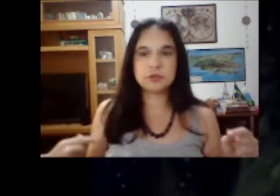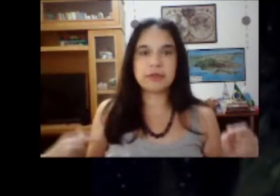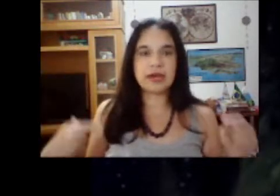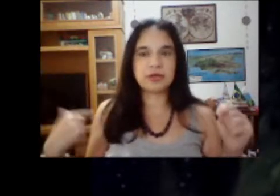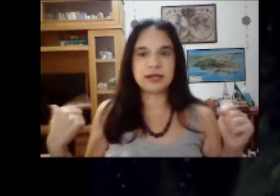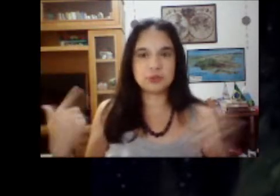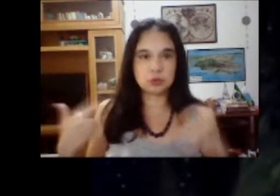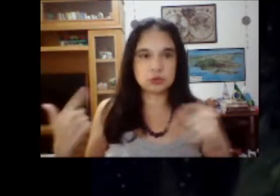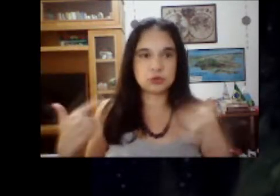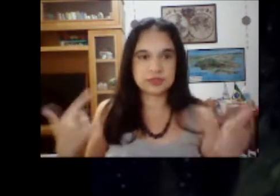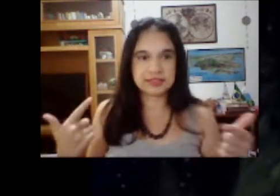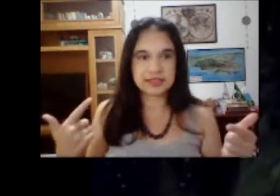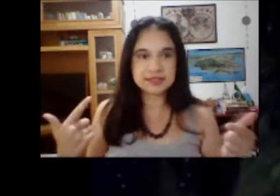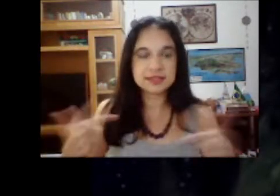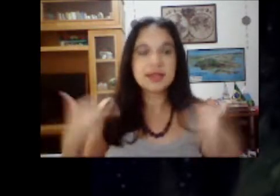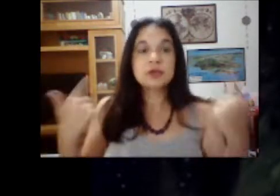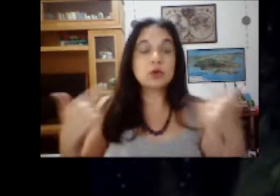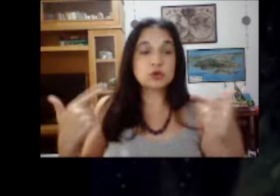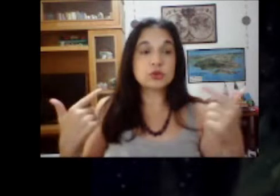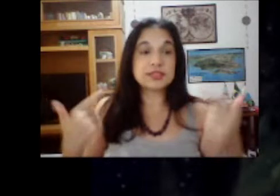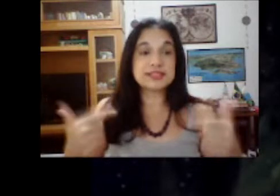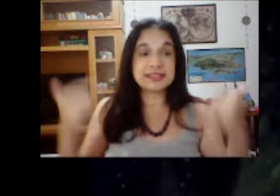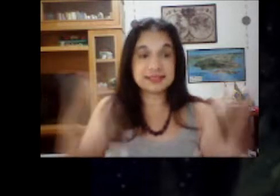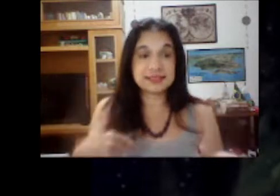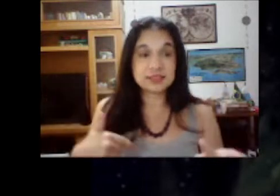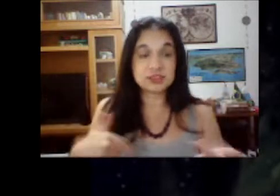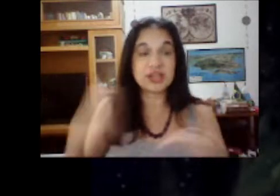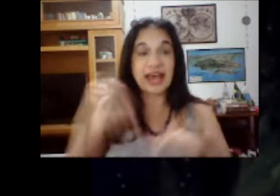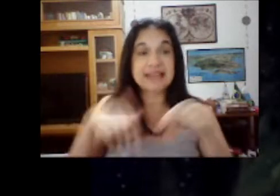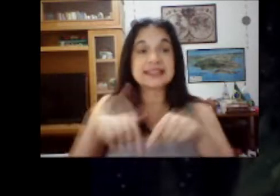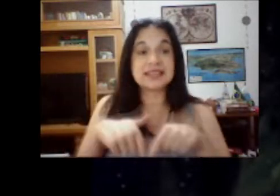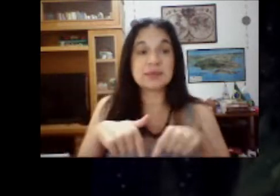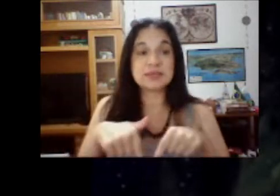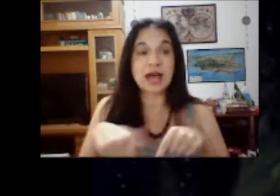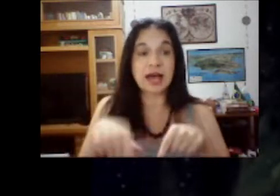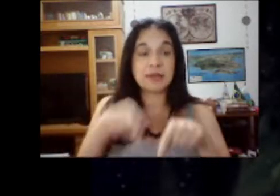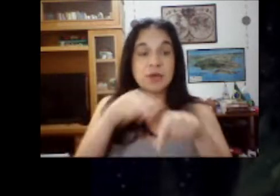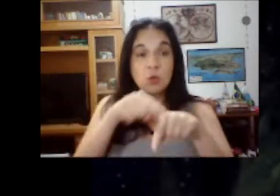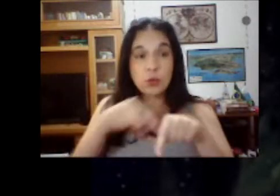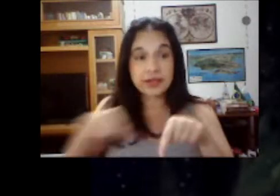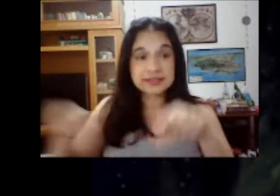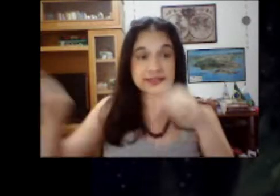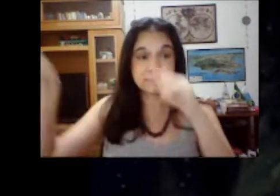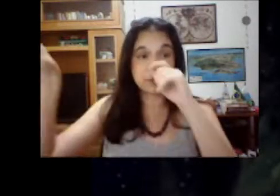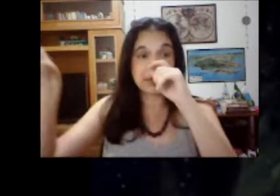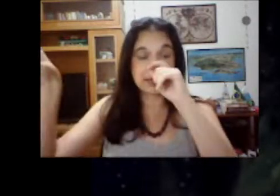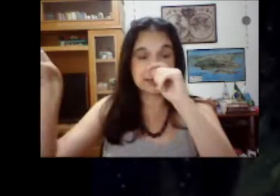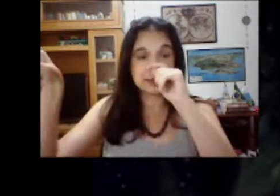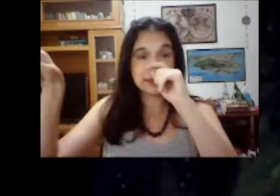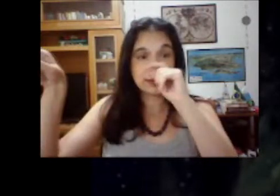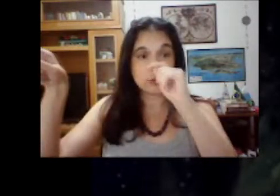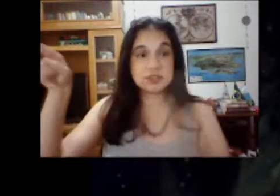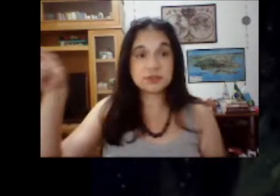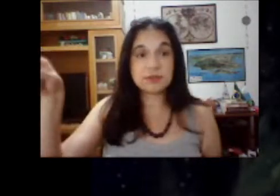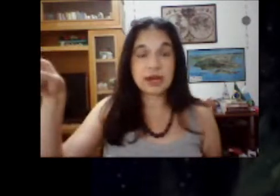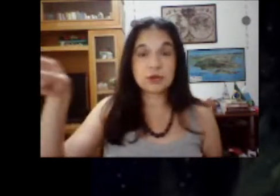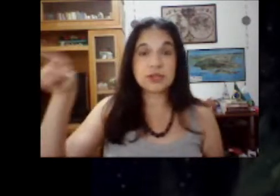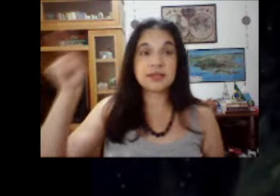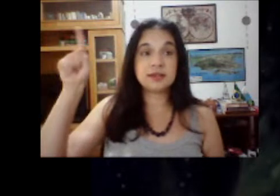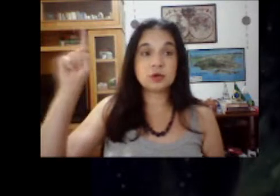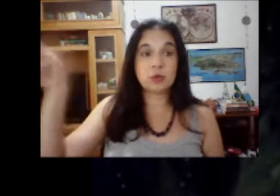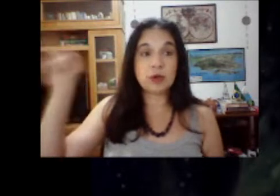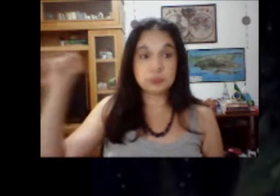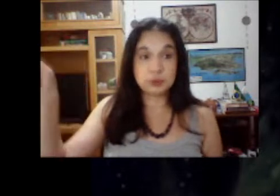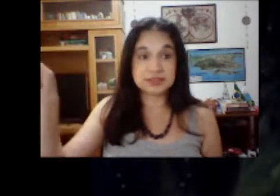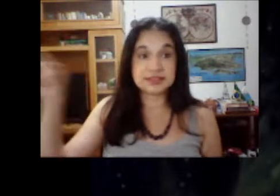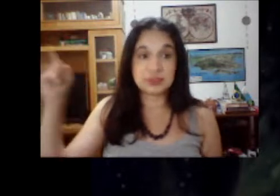Portugal to marry D.João VI, D.João VI's sister at the same time went to Spain in order to marry